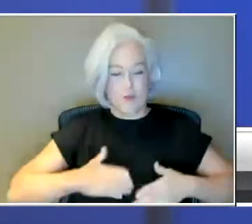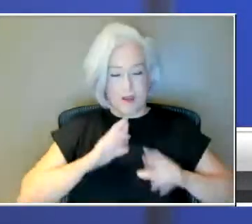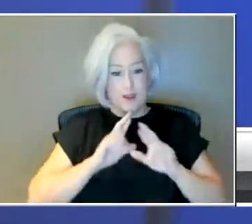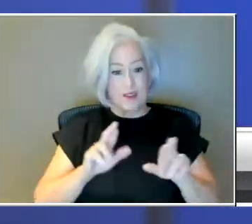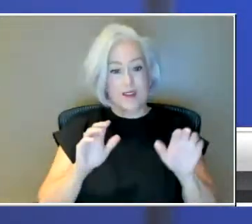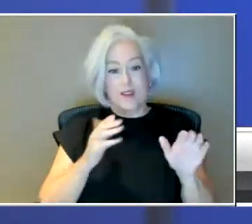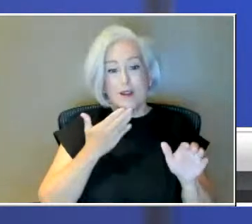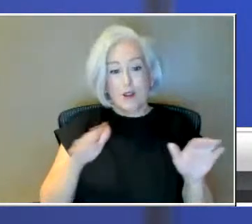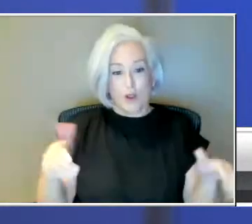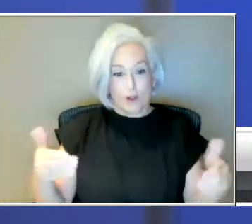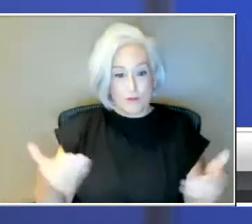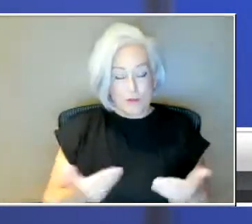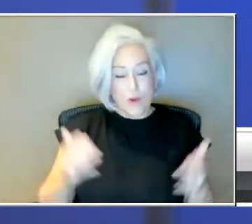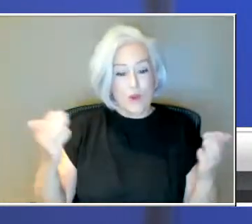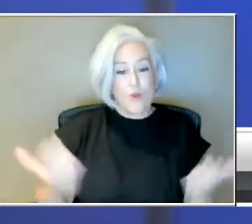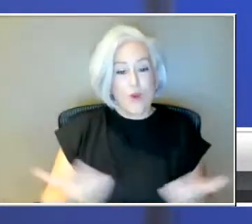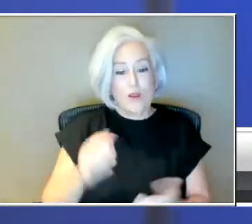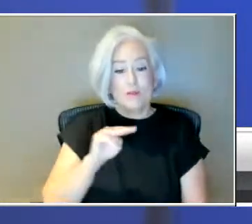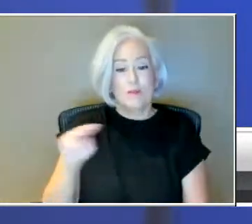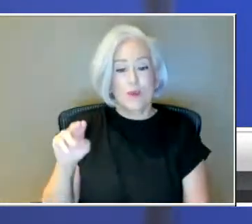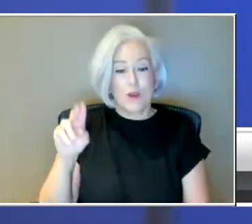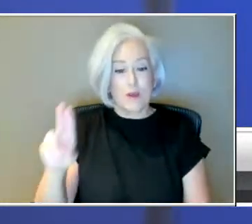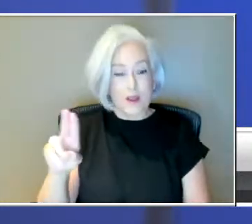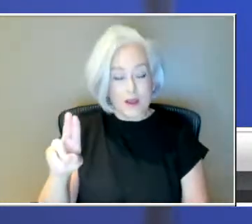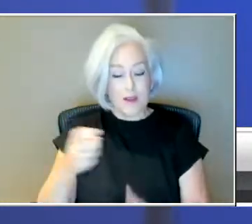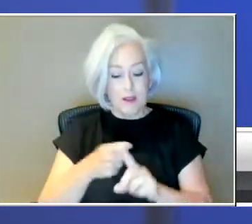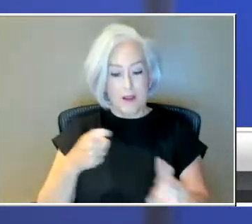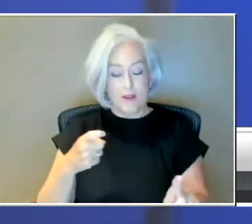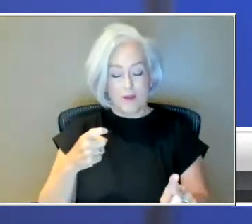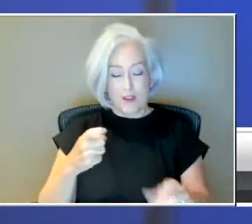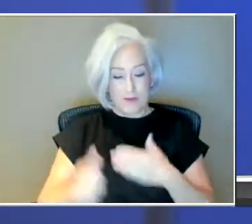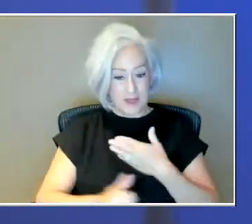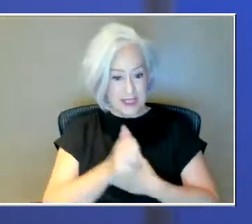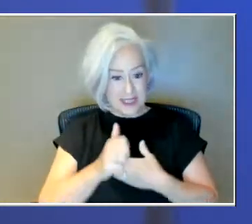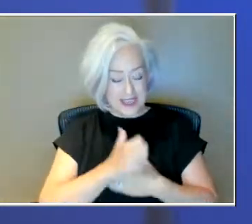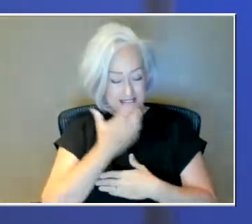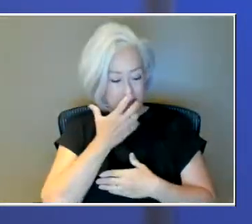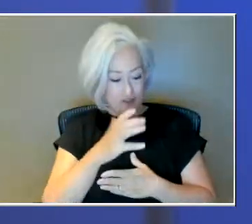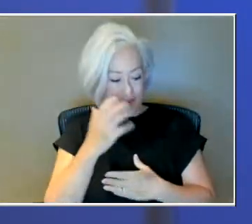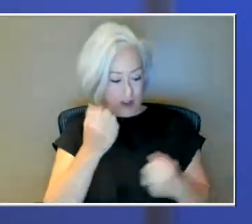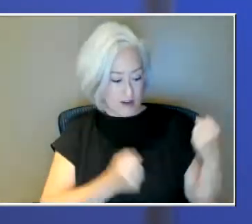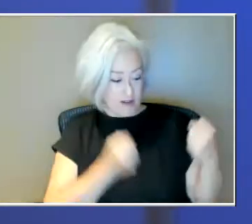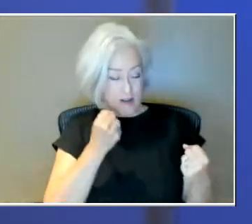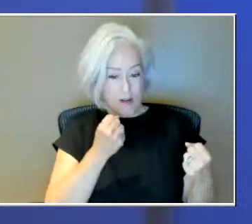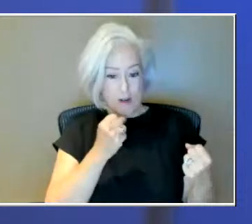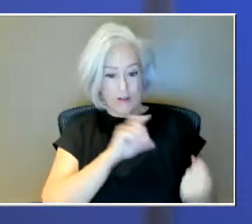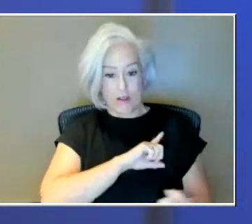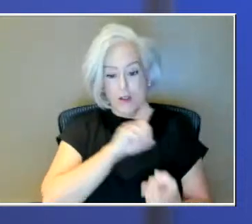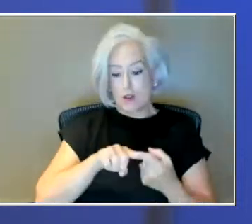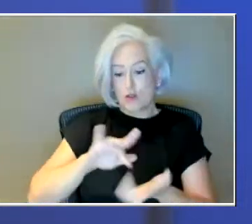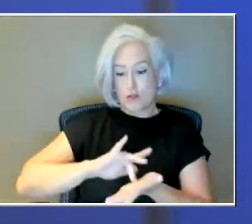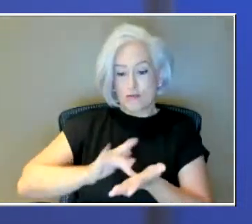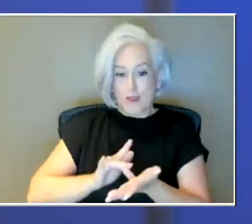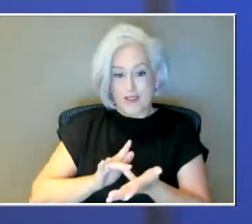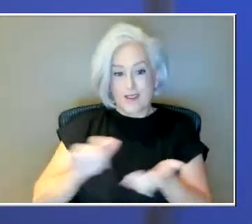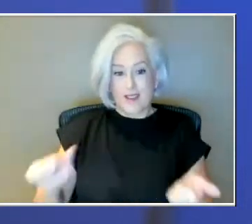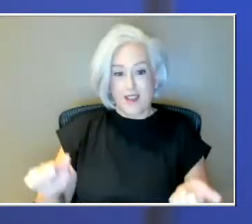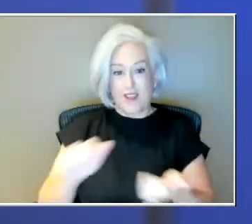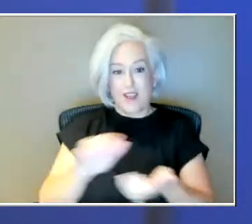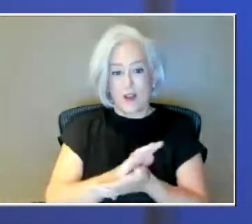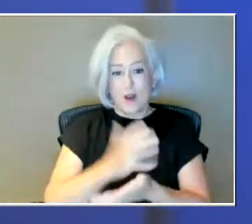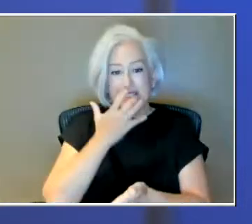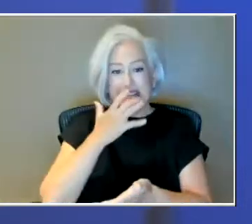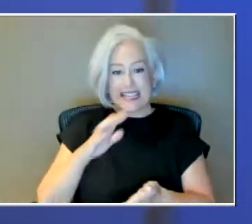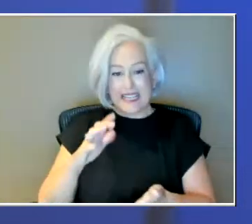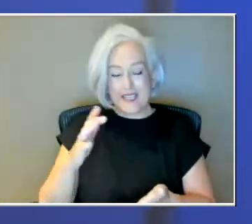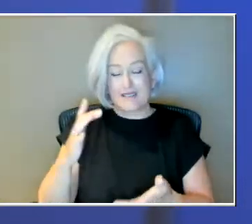Morning Medical Update. From the danger of hot cars to the medications that put us at higher risk of heat-related illness. Today, we